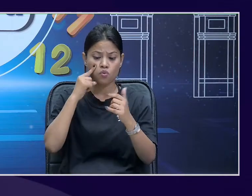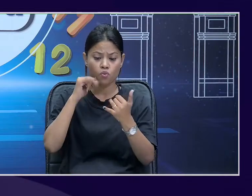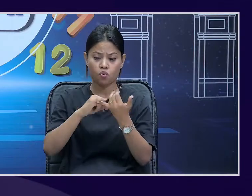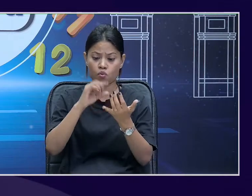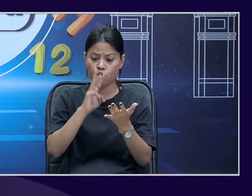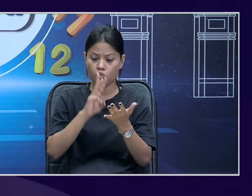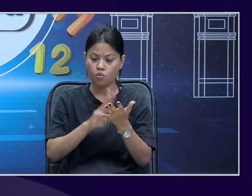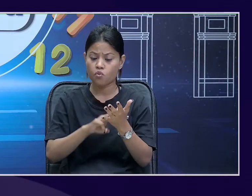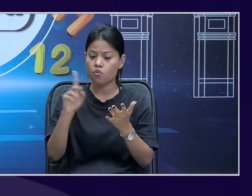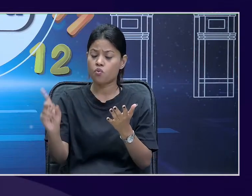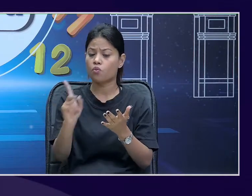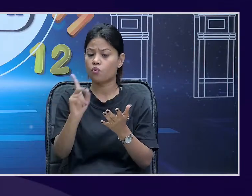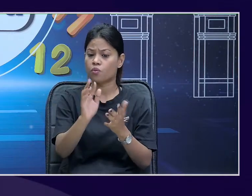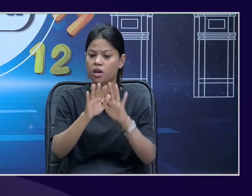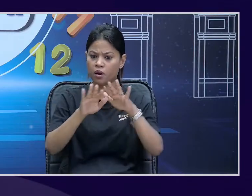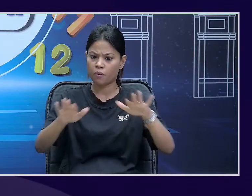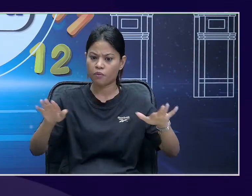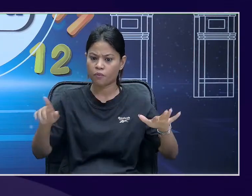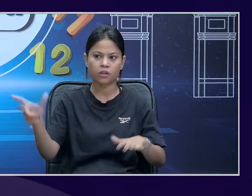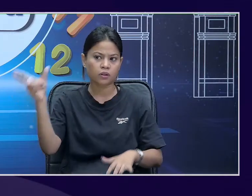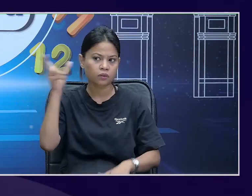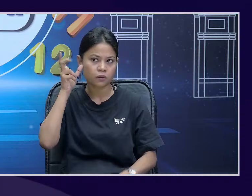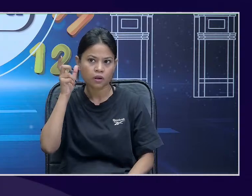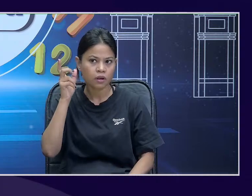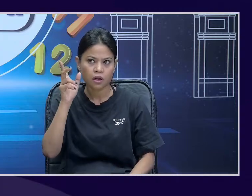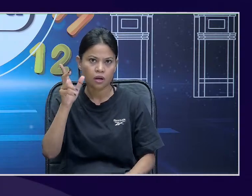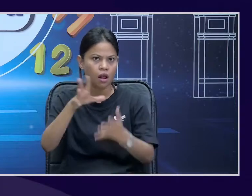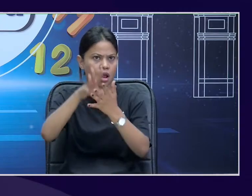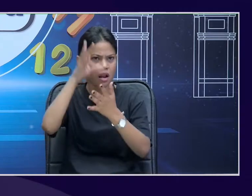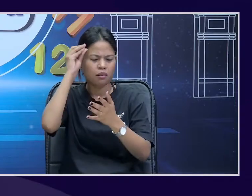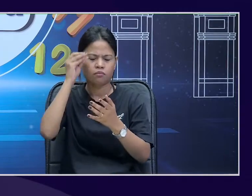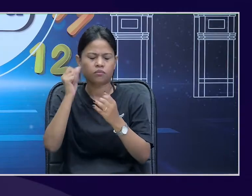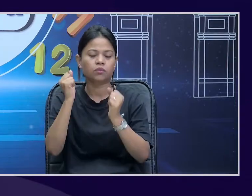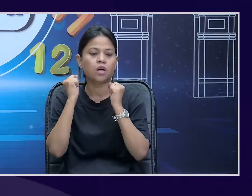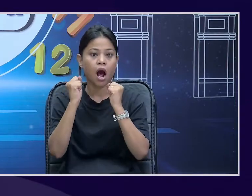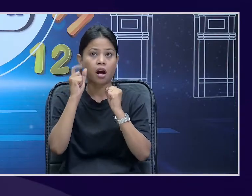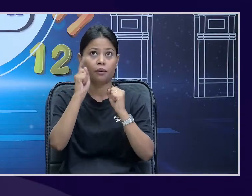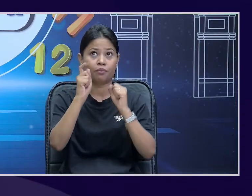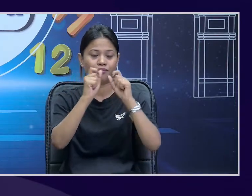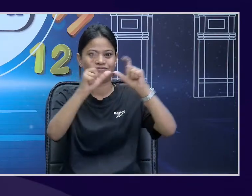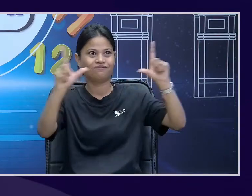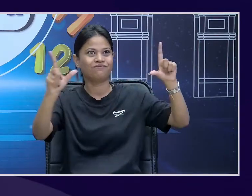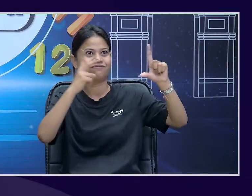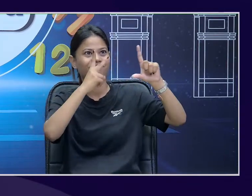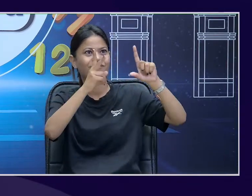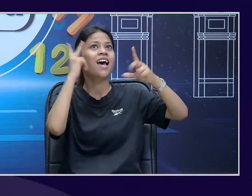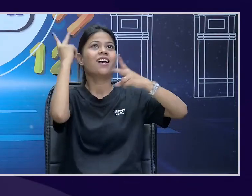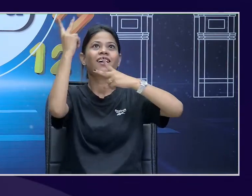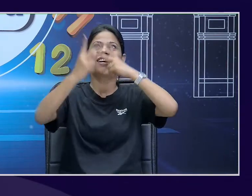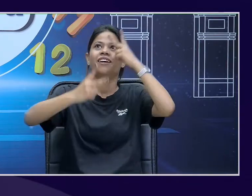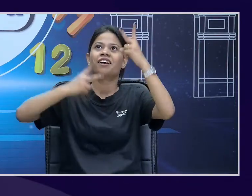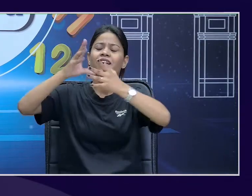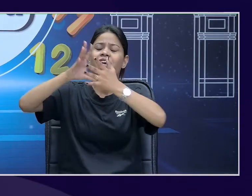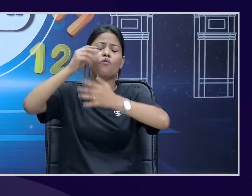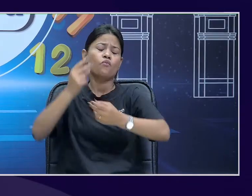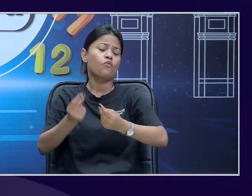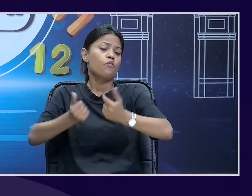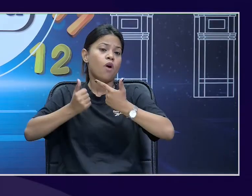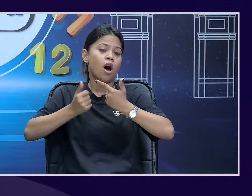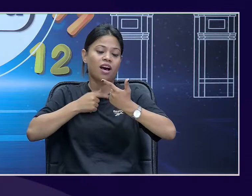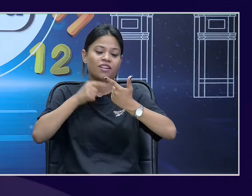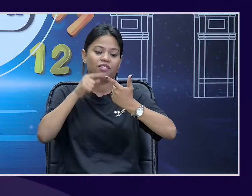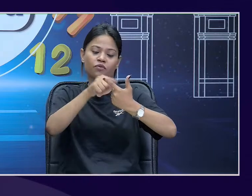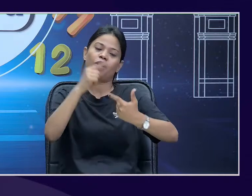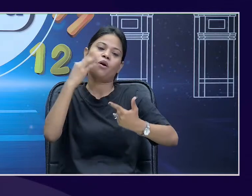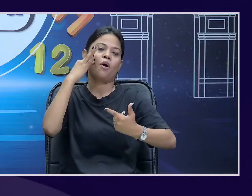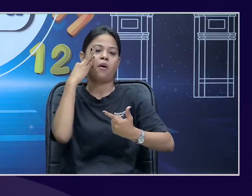visual learners. Okay. And then they are very much attached to gadgets. Then the thing is, once they learn a